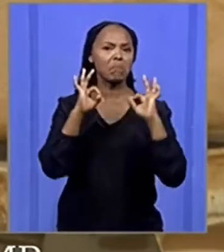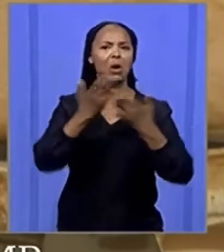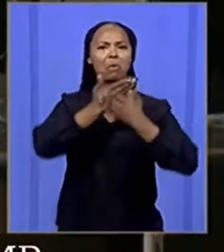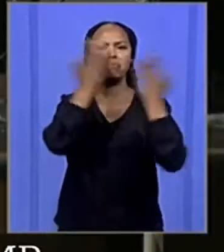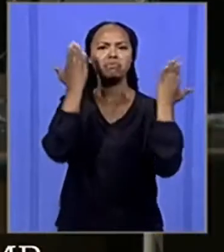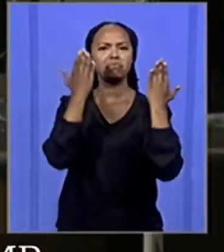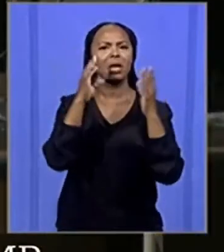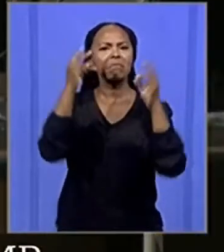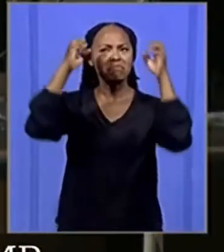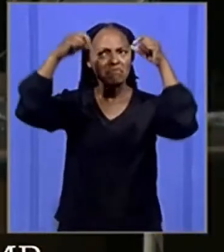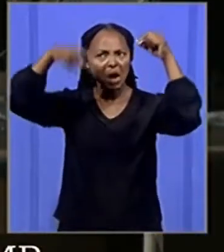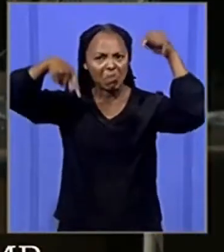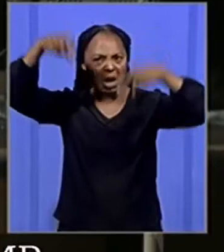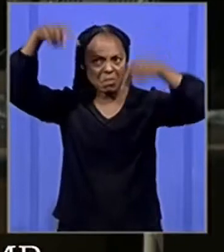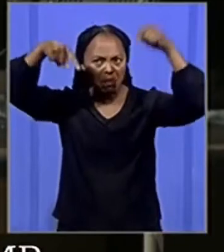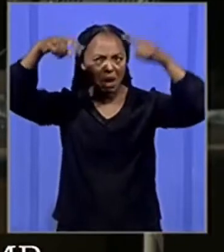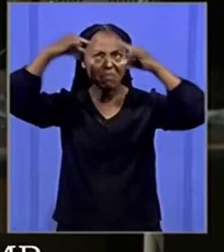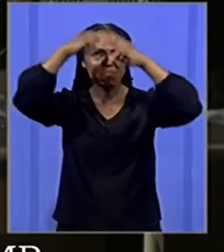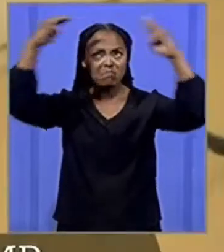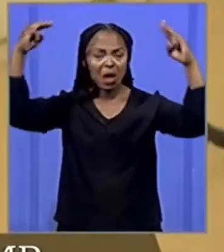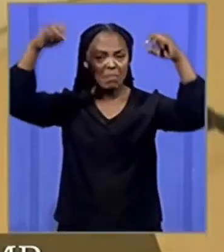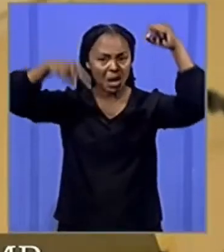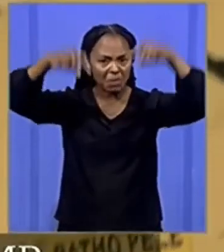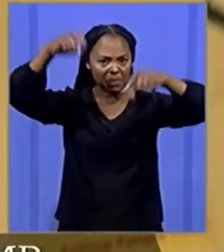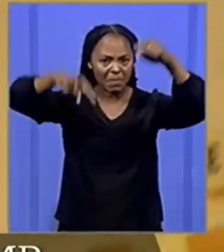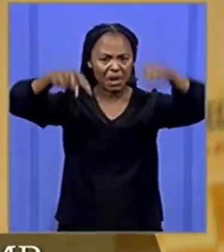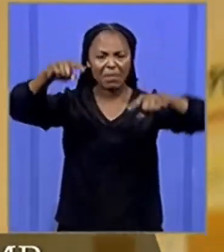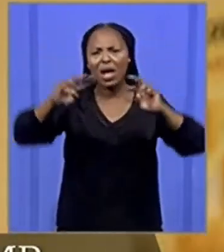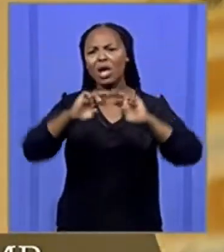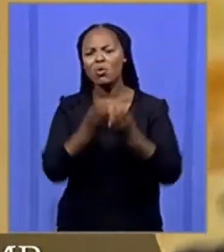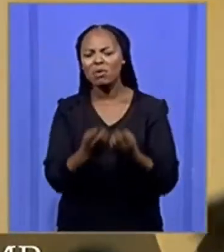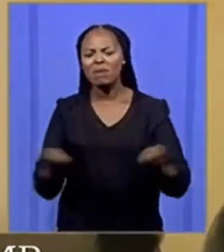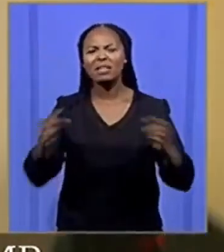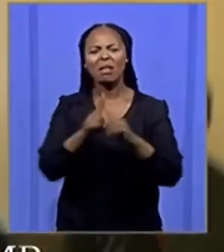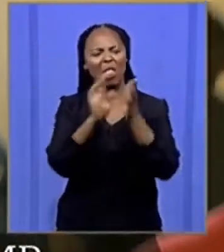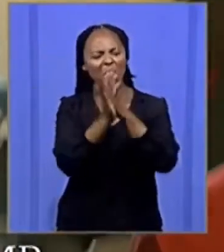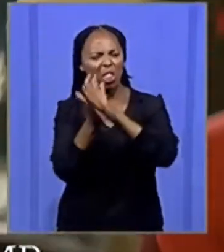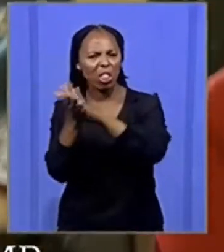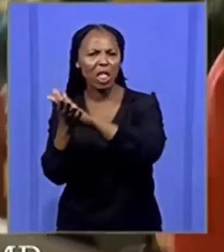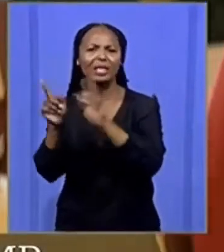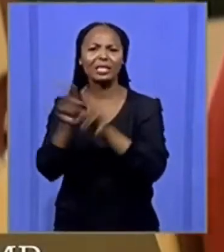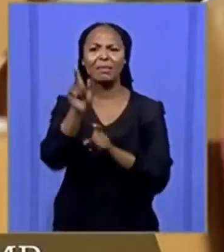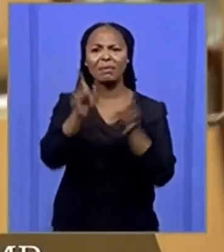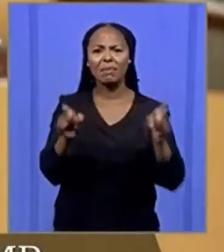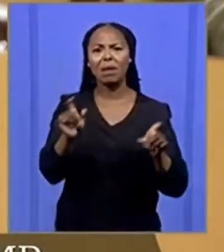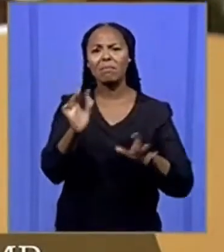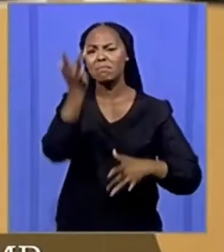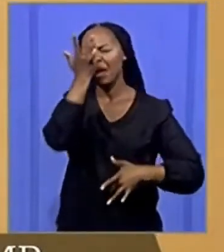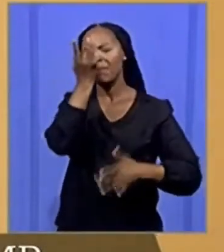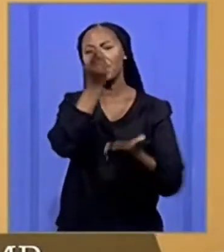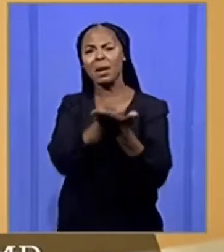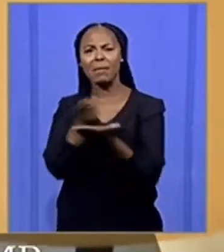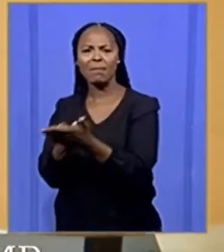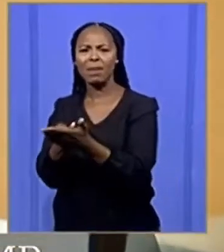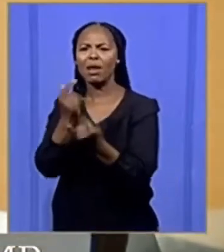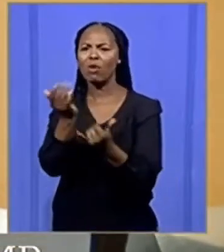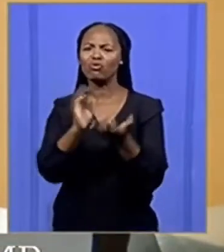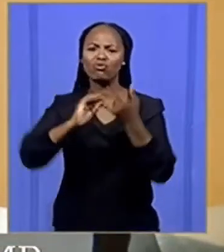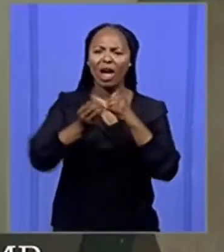ya nela, didirišwa tše bohlokwa di a senyega, balwetši le bona ba goga ka gara go šomiša mapae go thiba metse ao a